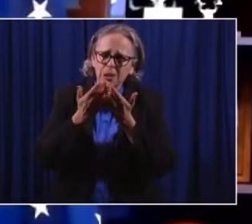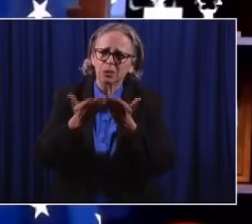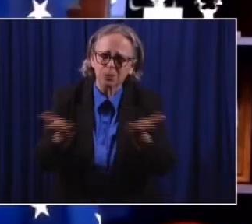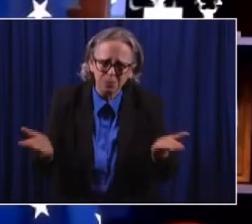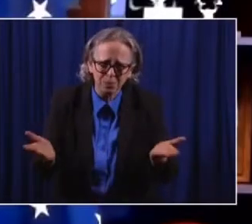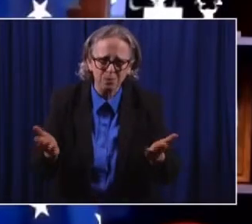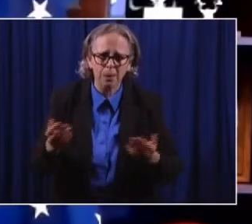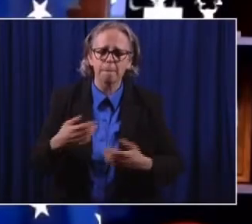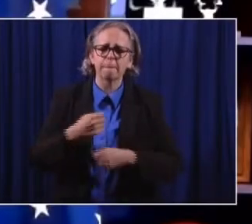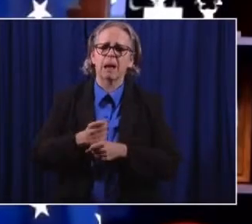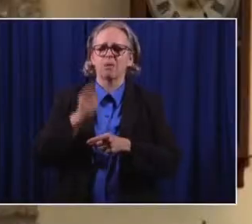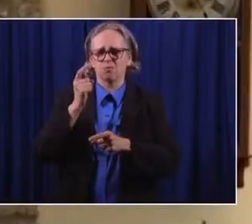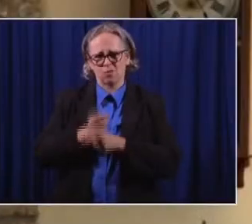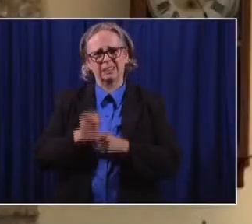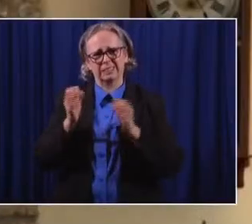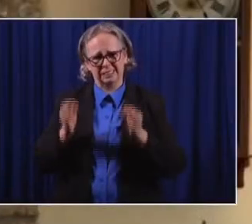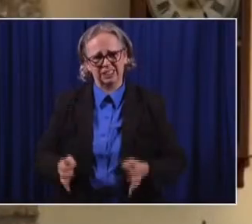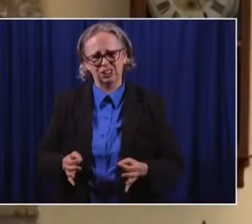best.